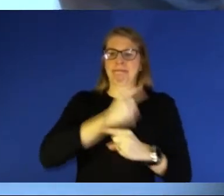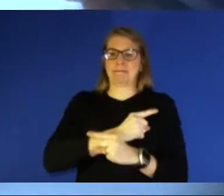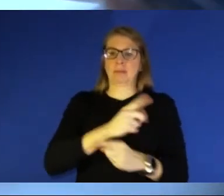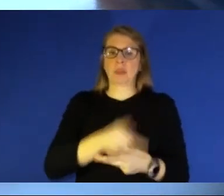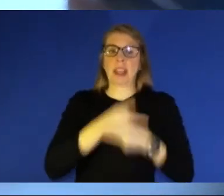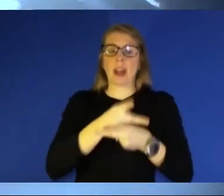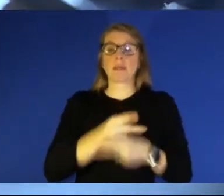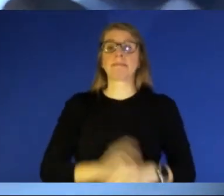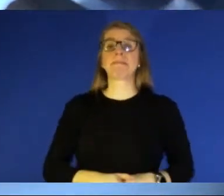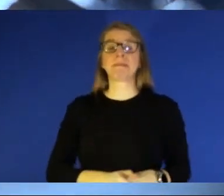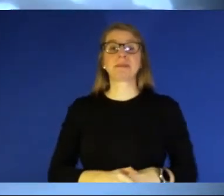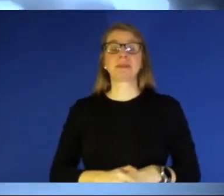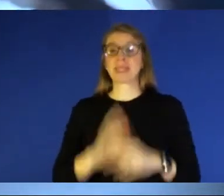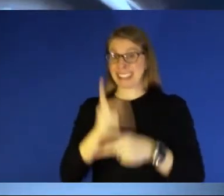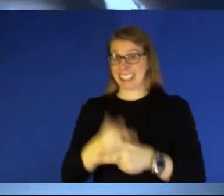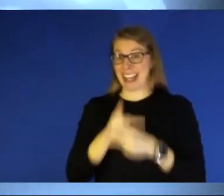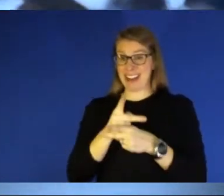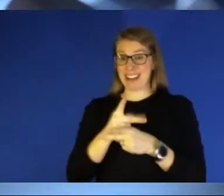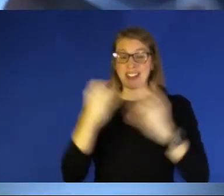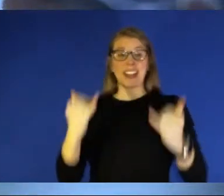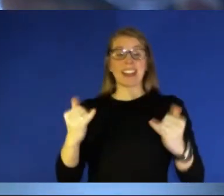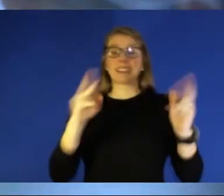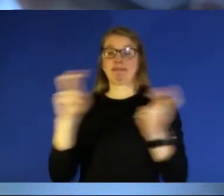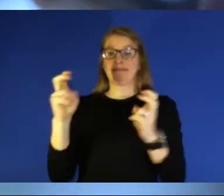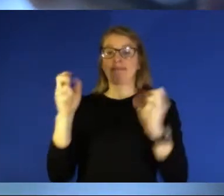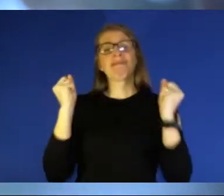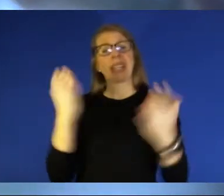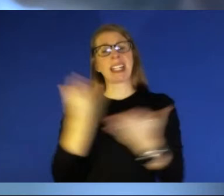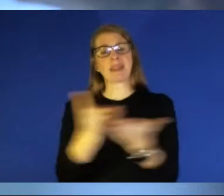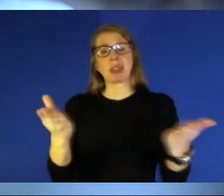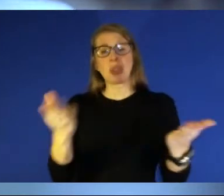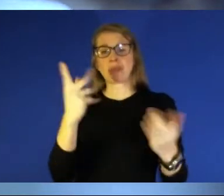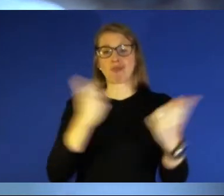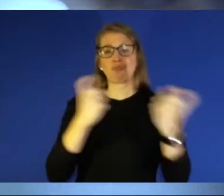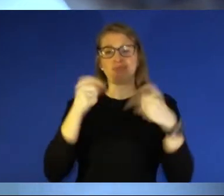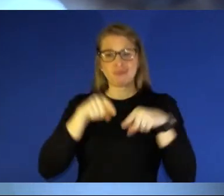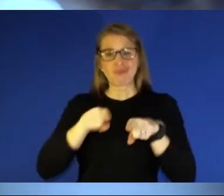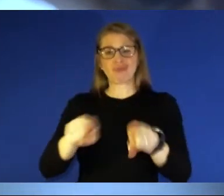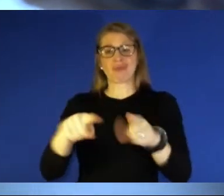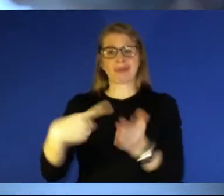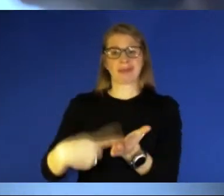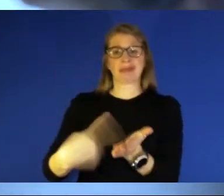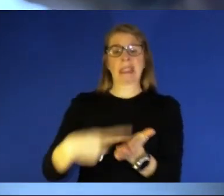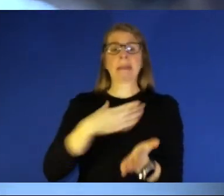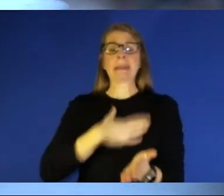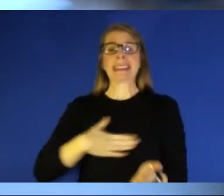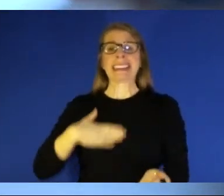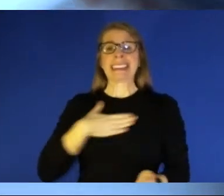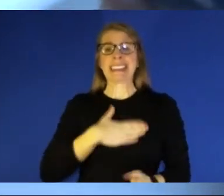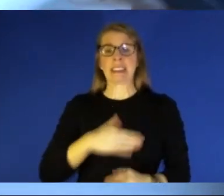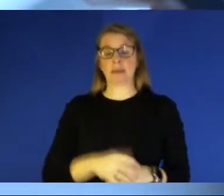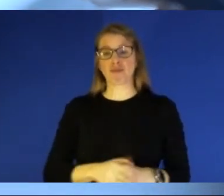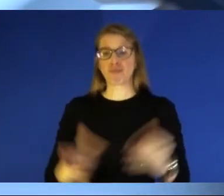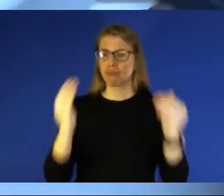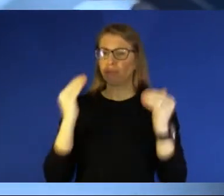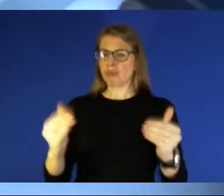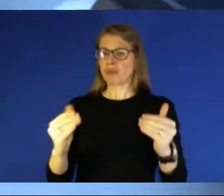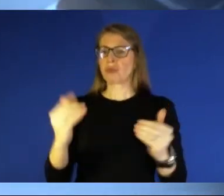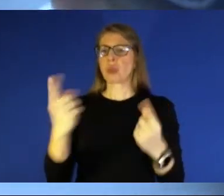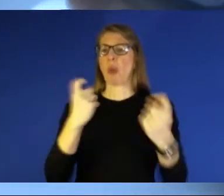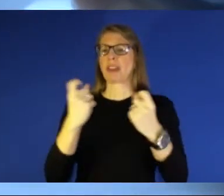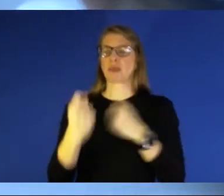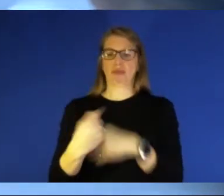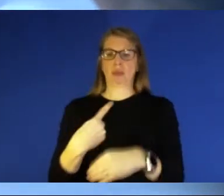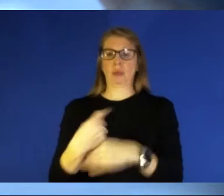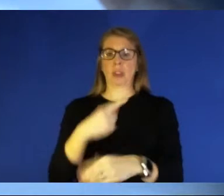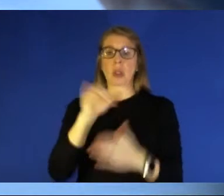care, to today's topic, we know so many of you are going to have questions during this discussion. So please feel free to send all your questions in to us on